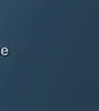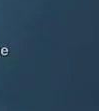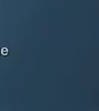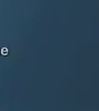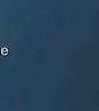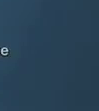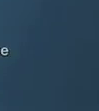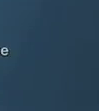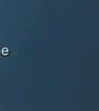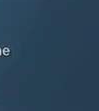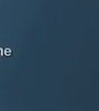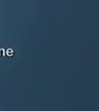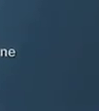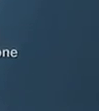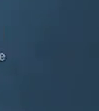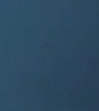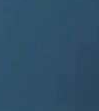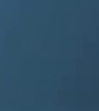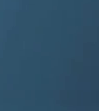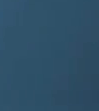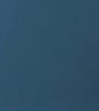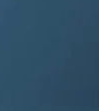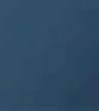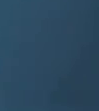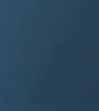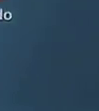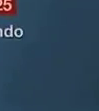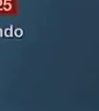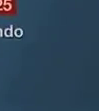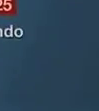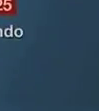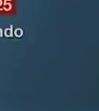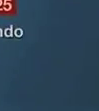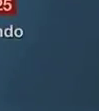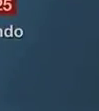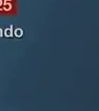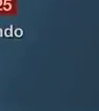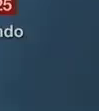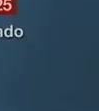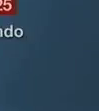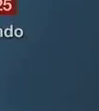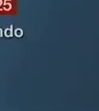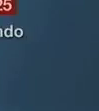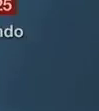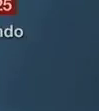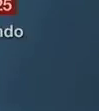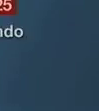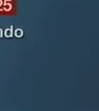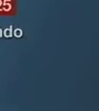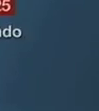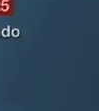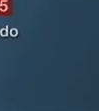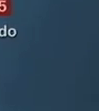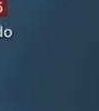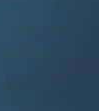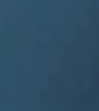with a small chance of thundershows as we go towards Newcastle. Fairly unsettled weather can be expected across much of Mpumalanga, a warm